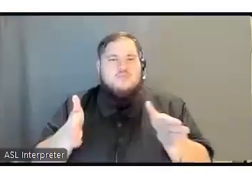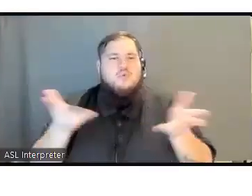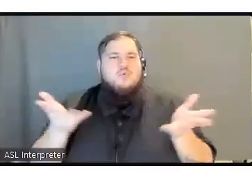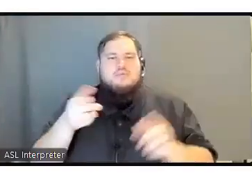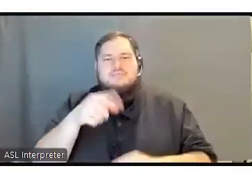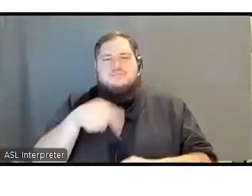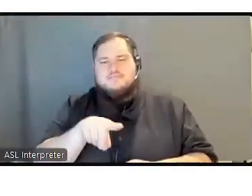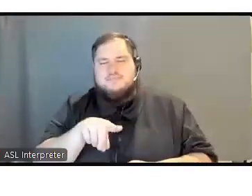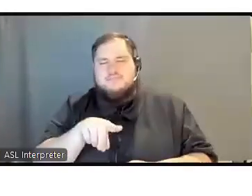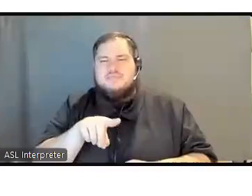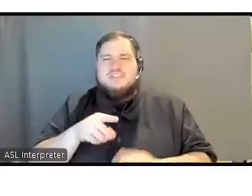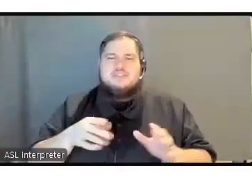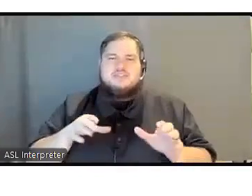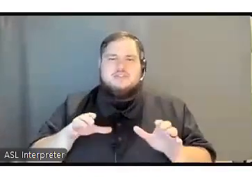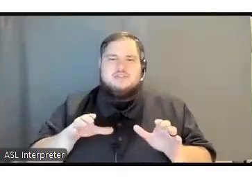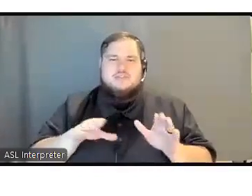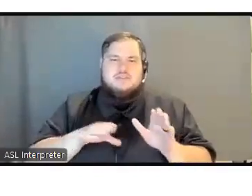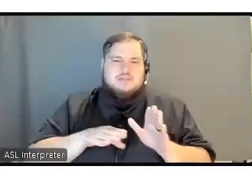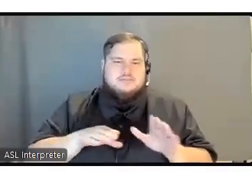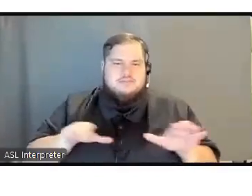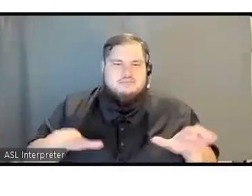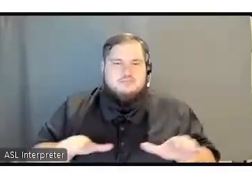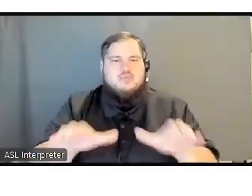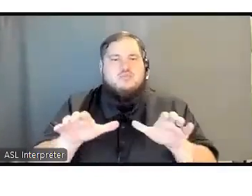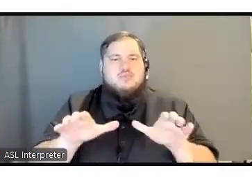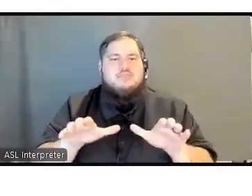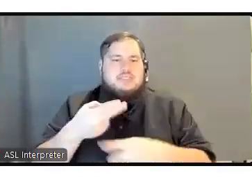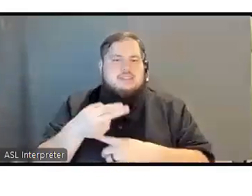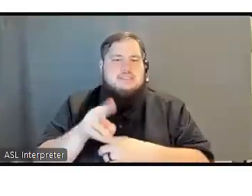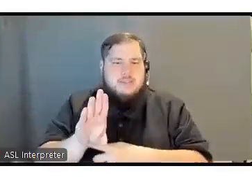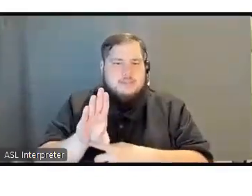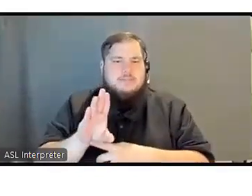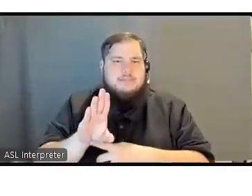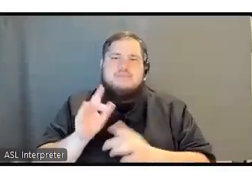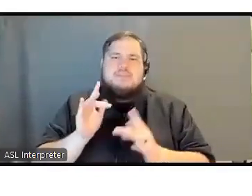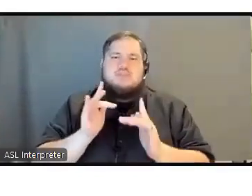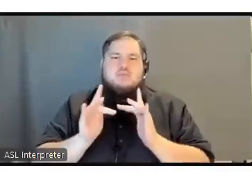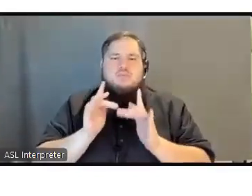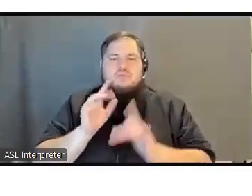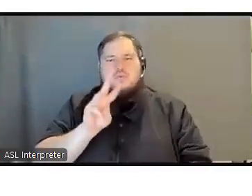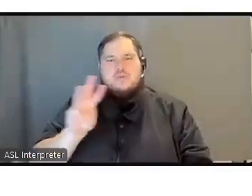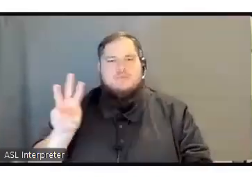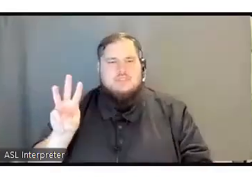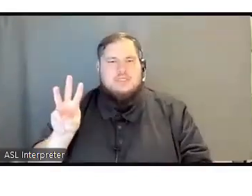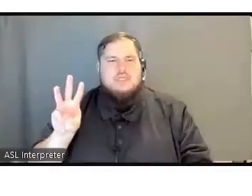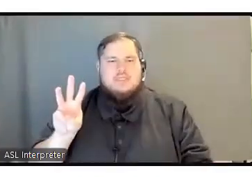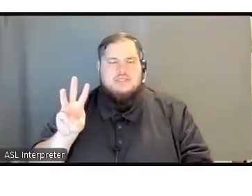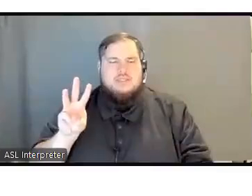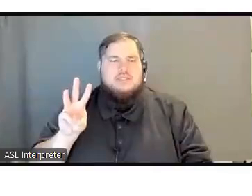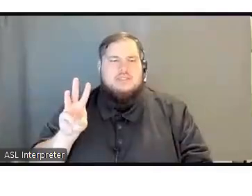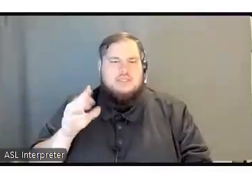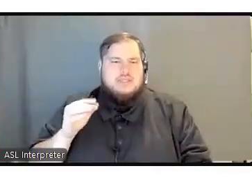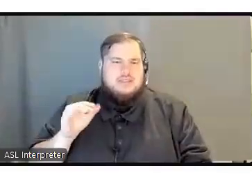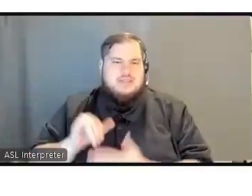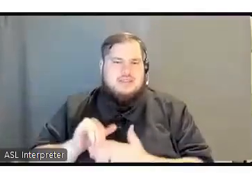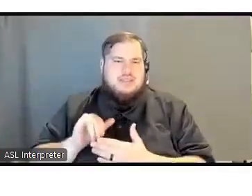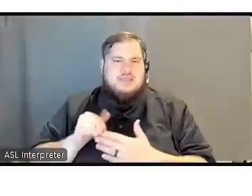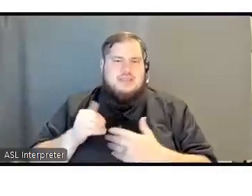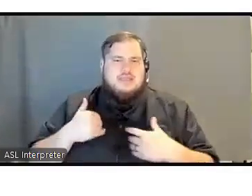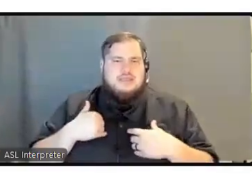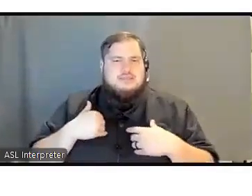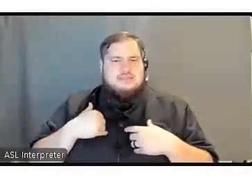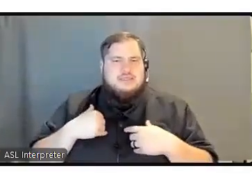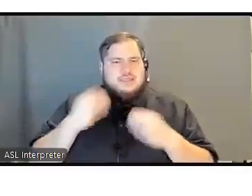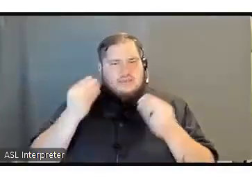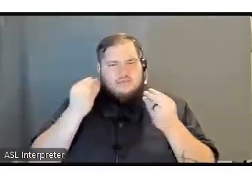is Performance Hub. So Performance Hub is a website which takes in a number of data sources